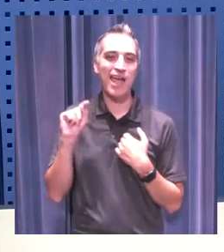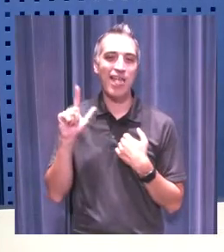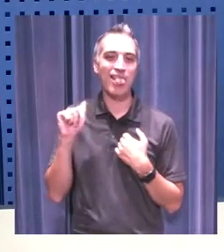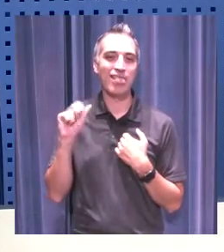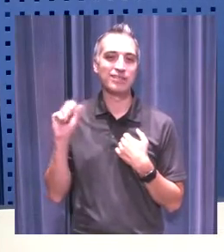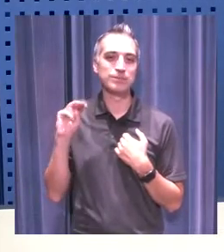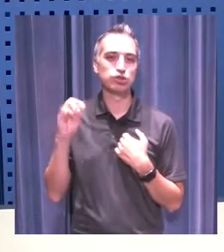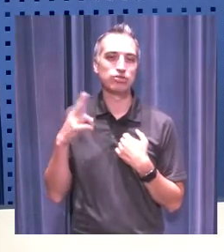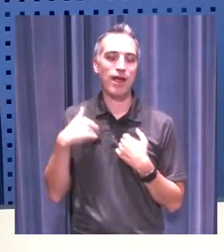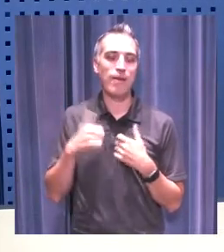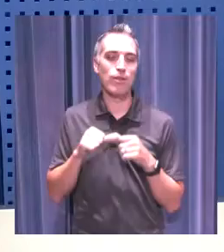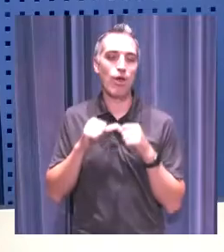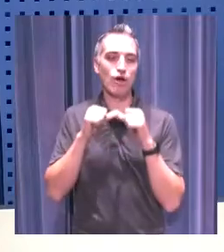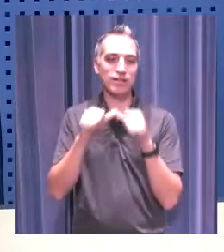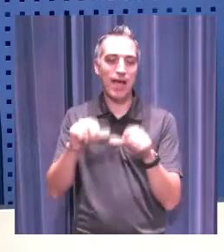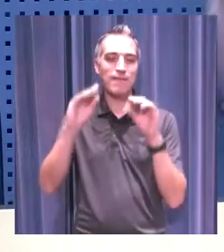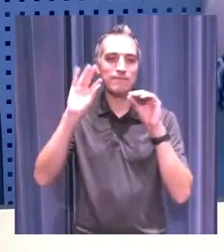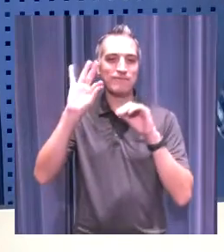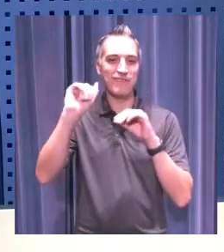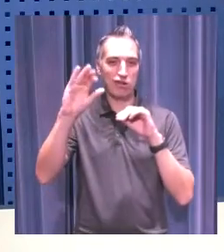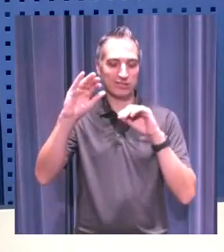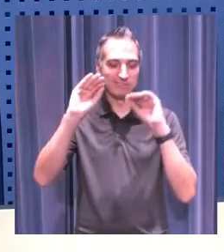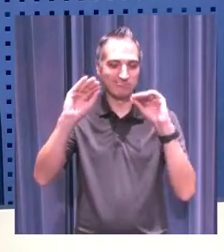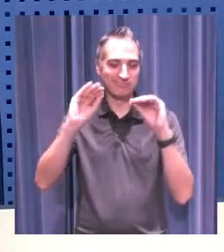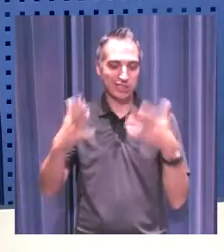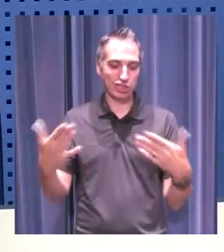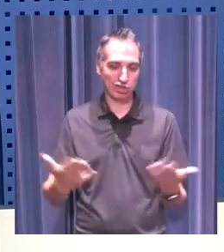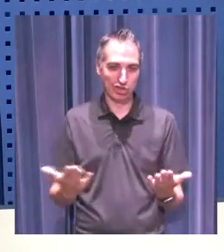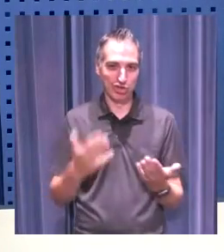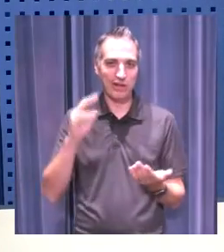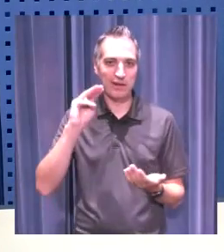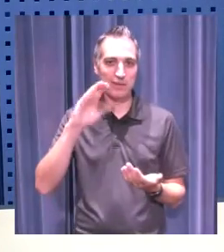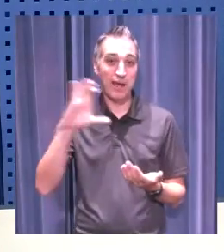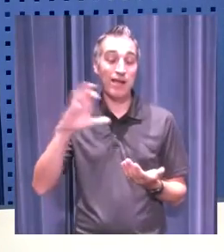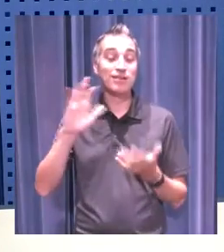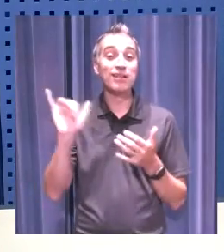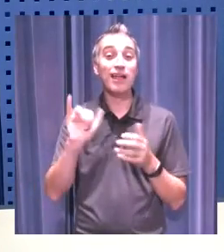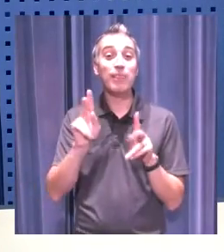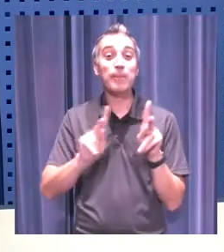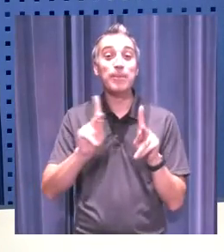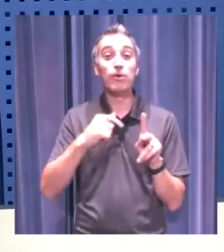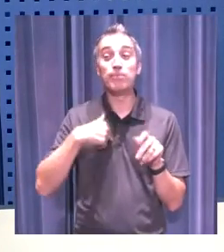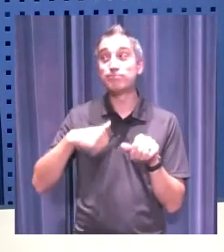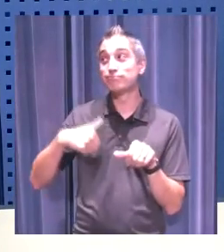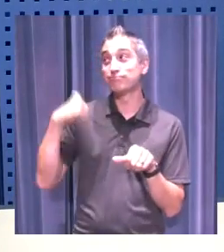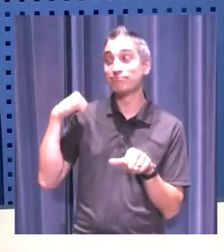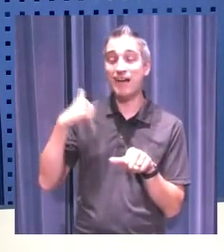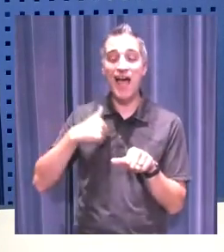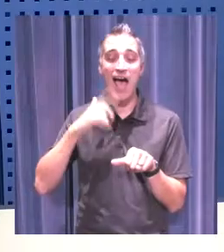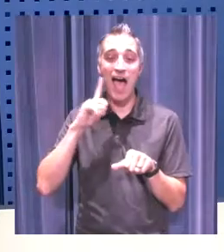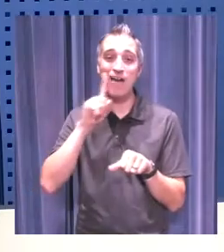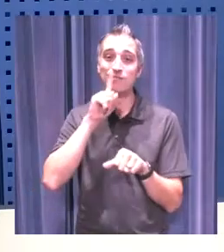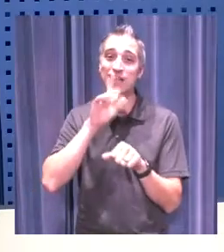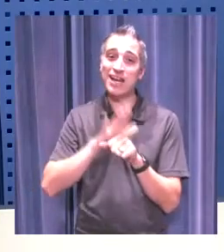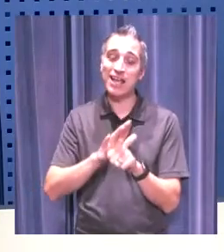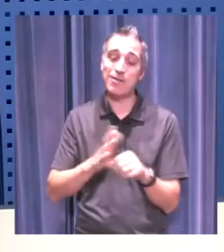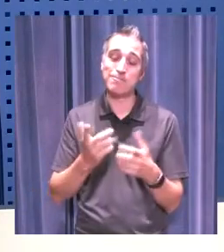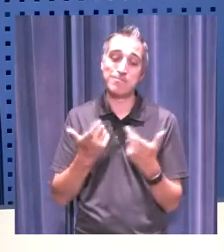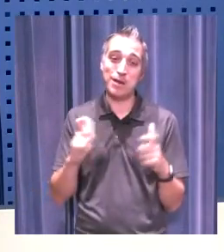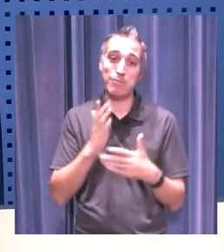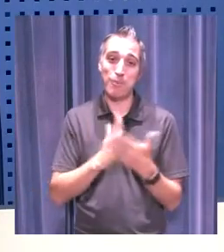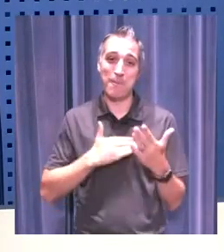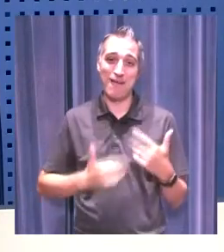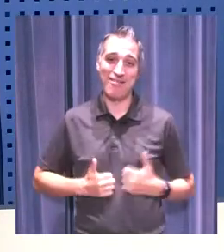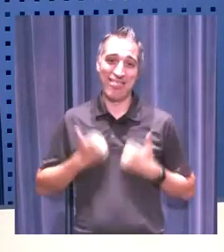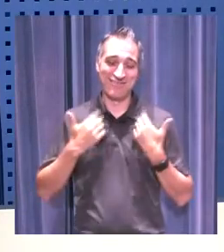Mott. I'm here today because, like my colleagues behind me, I've dedicated a large portion of my life to this institution, our students,